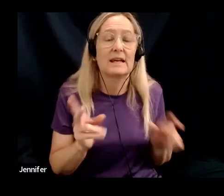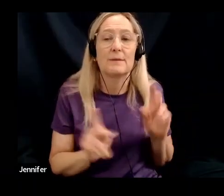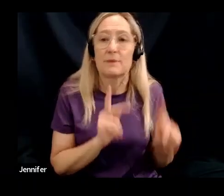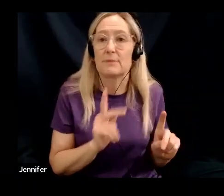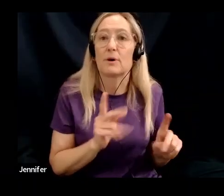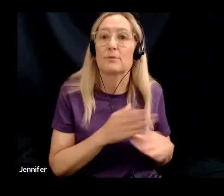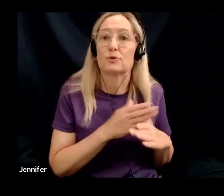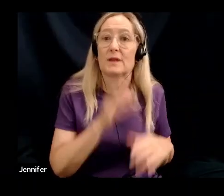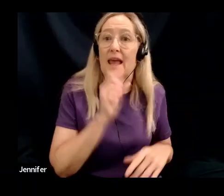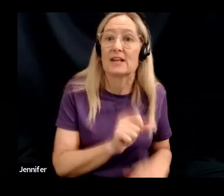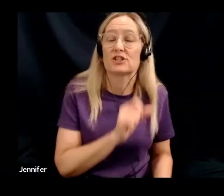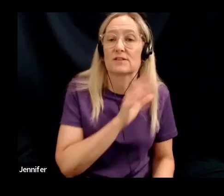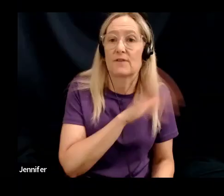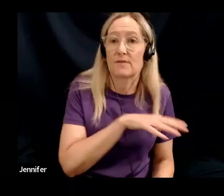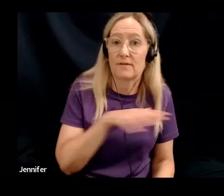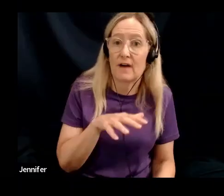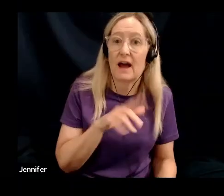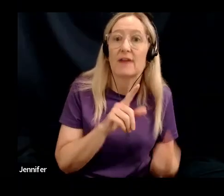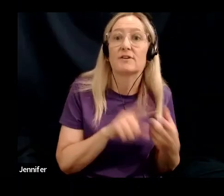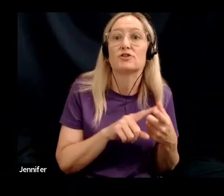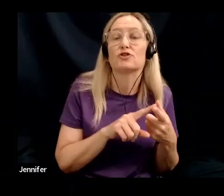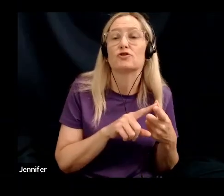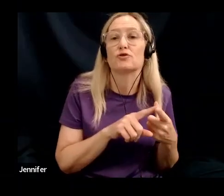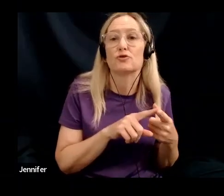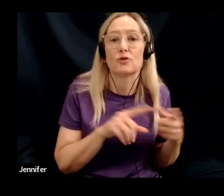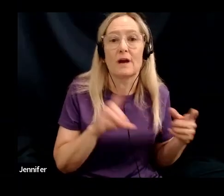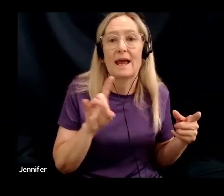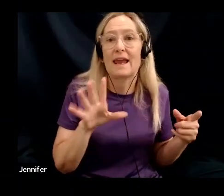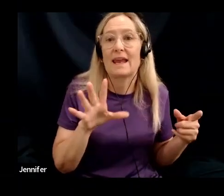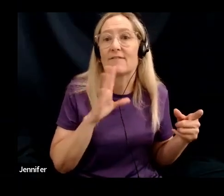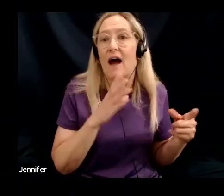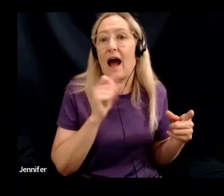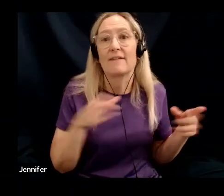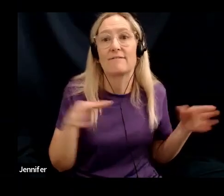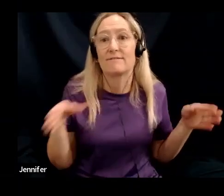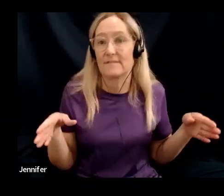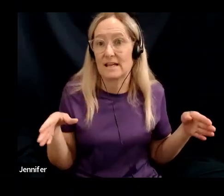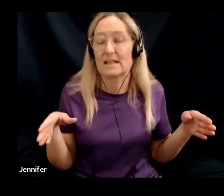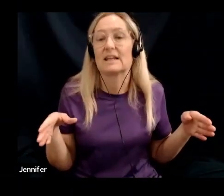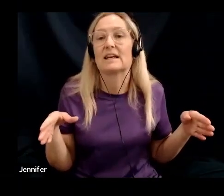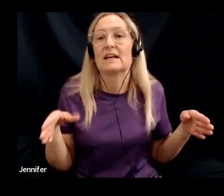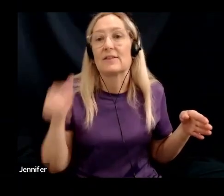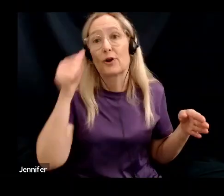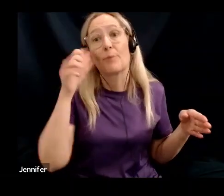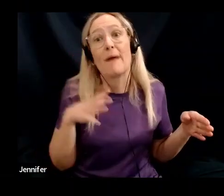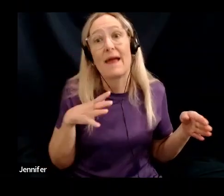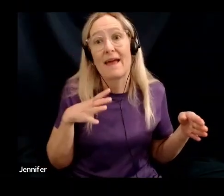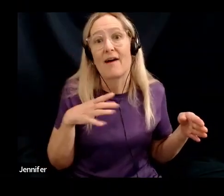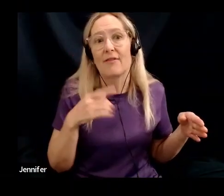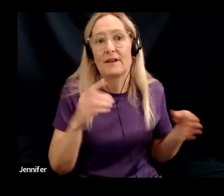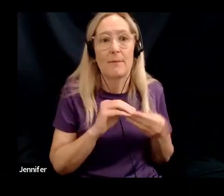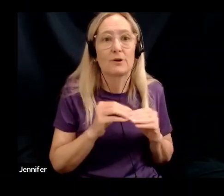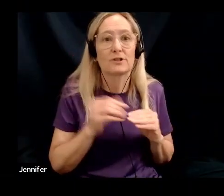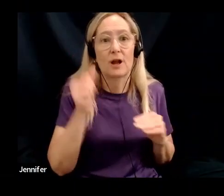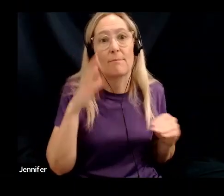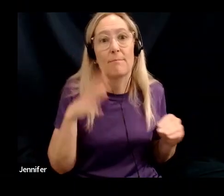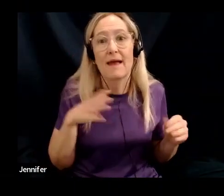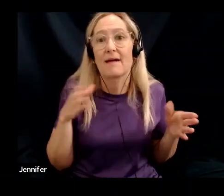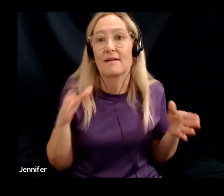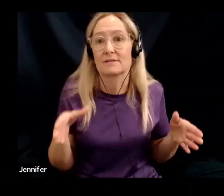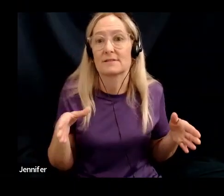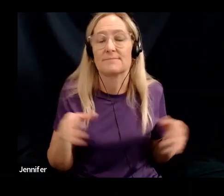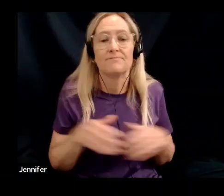individuals between the ages of 55 all the way to 85 and older, and these are male individuals. Then we